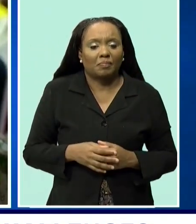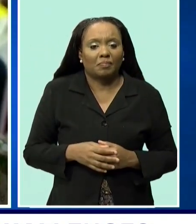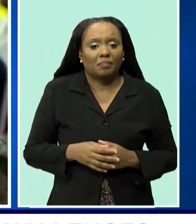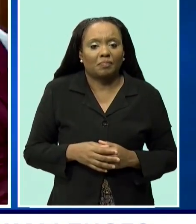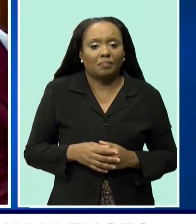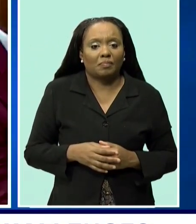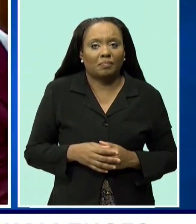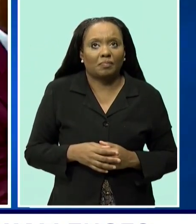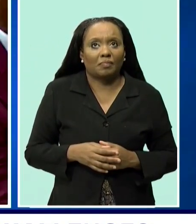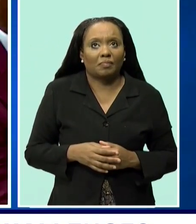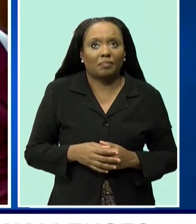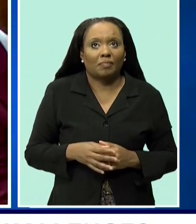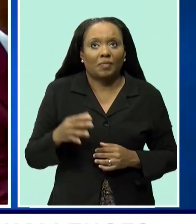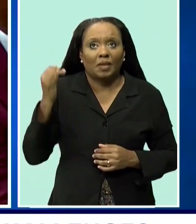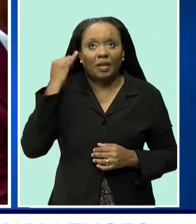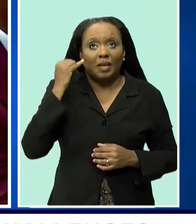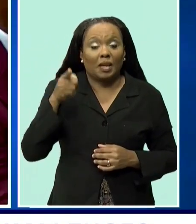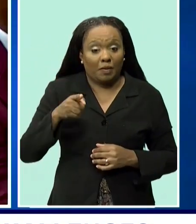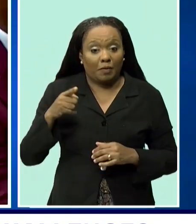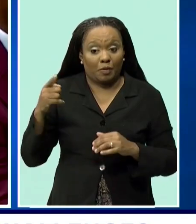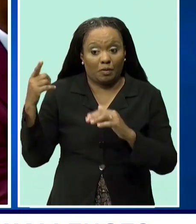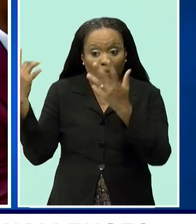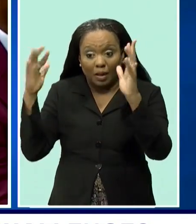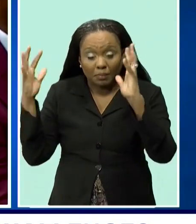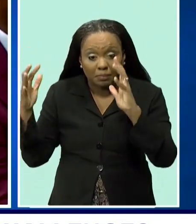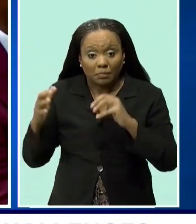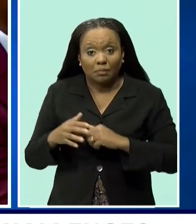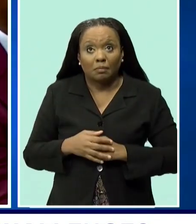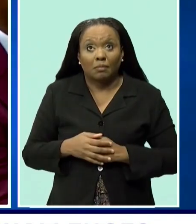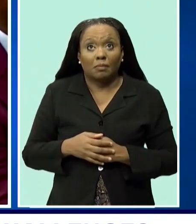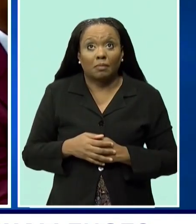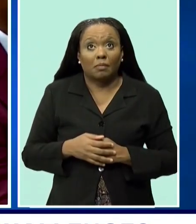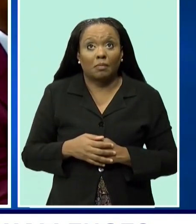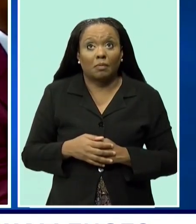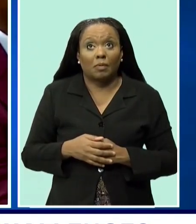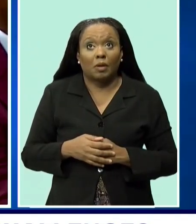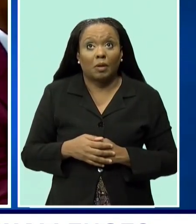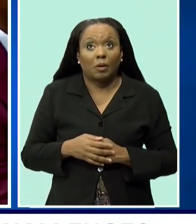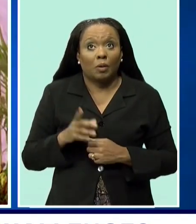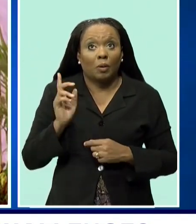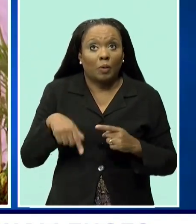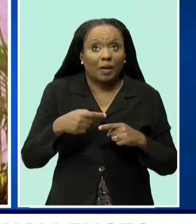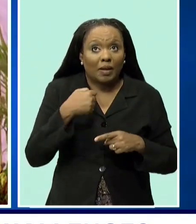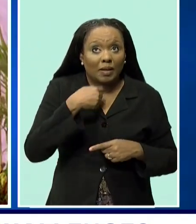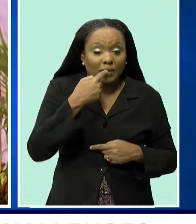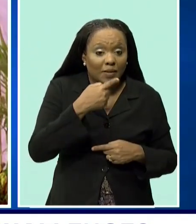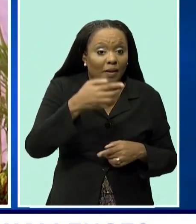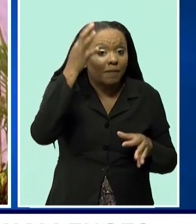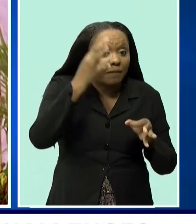And if you clap for that, what are you going to clap for when I say faith?